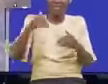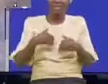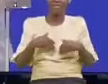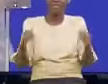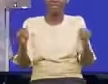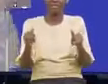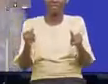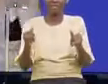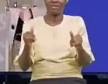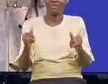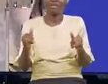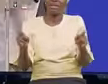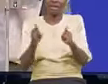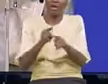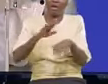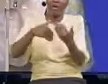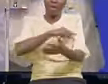ele yekplɔ Mawu si.